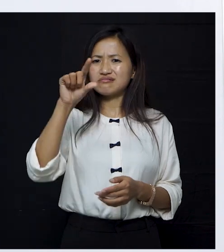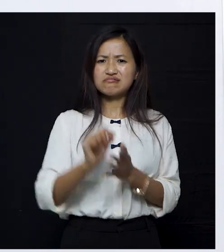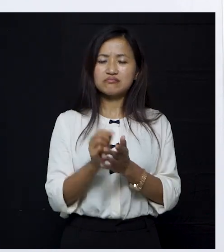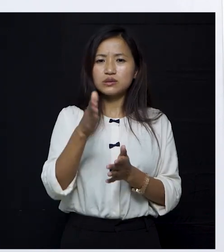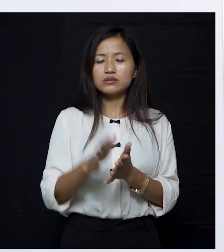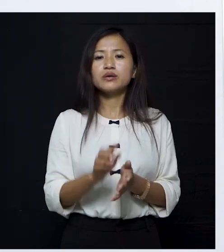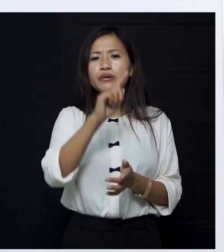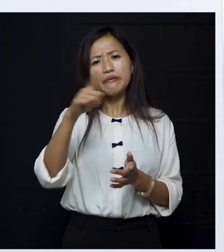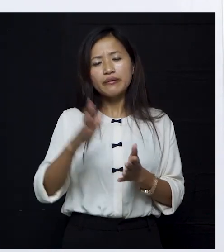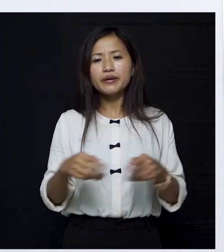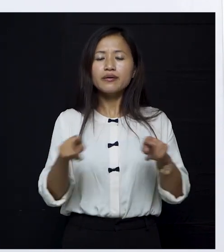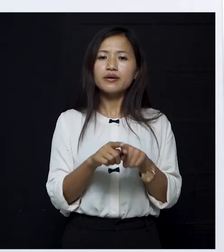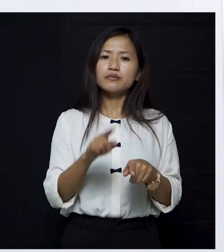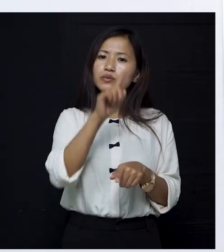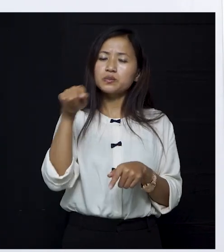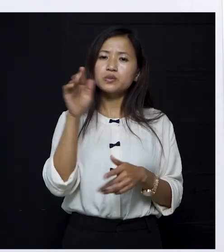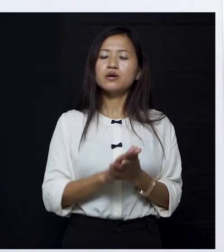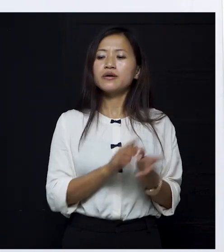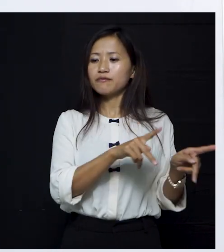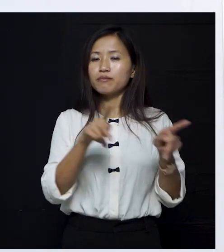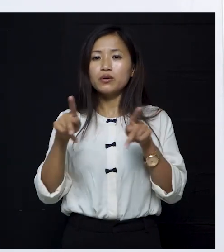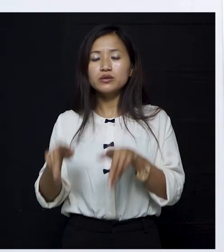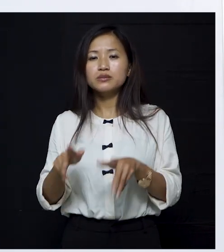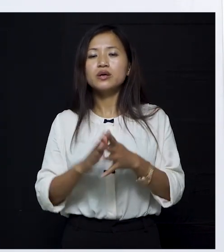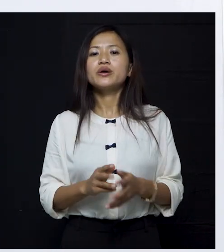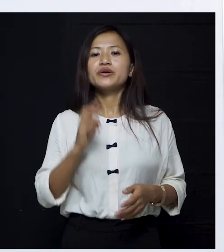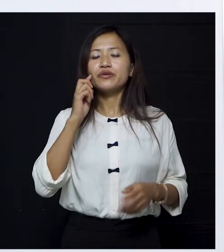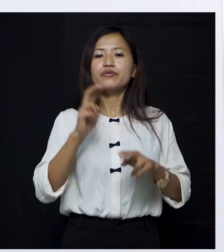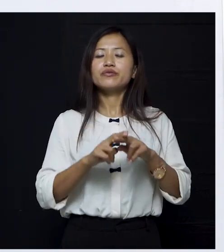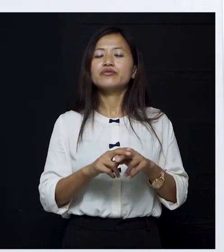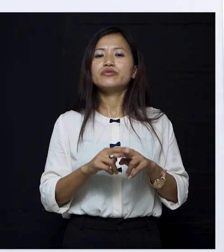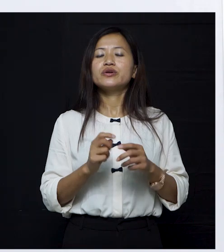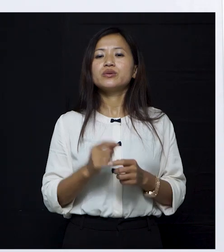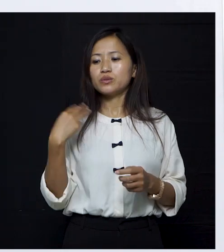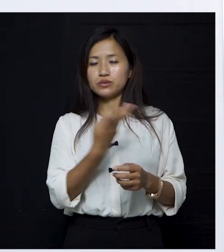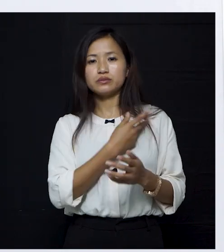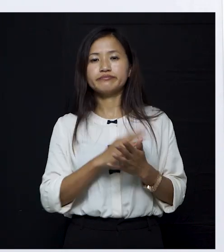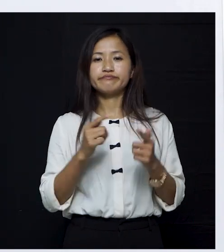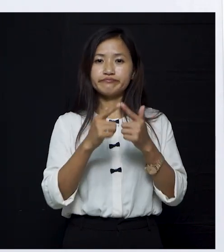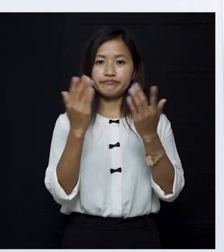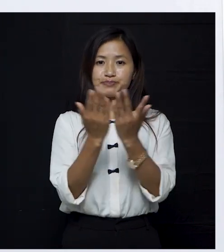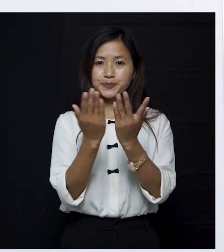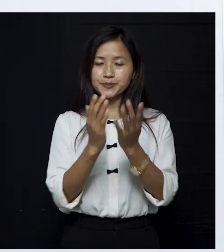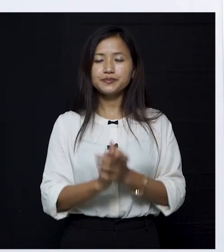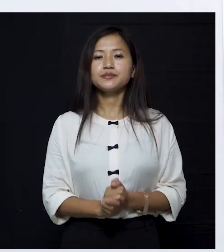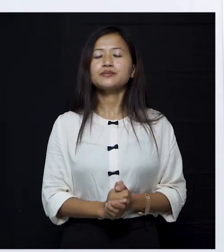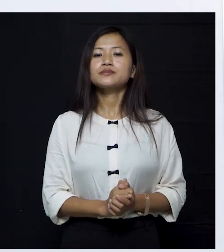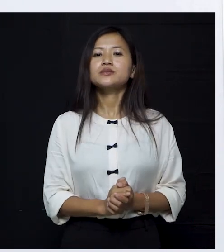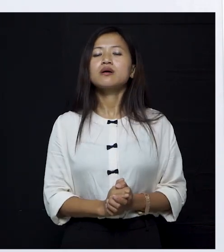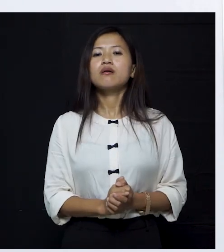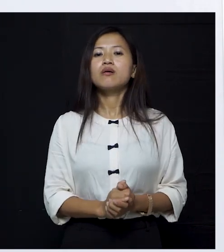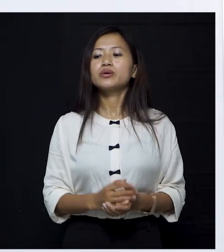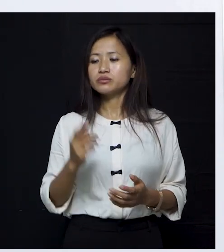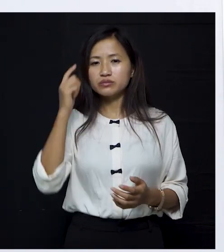okay? And all these are again possible if we are educated, if they are literate, okay? If you are literate, you